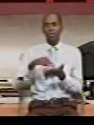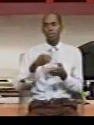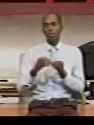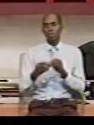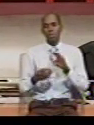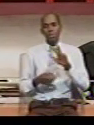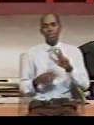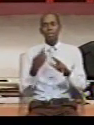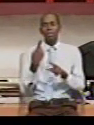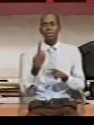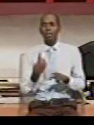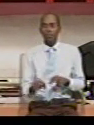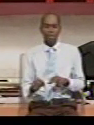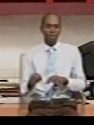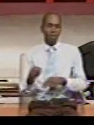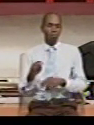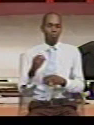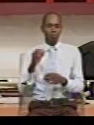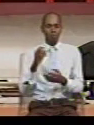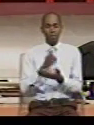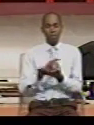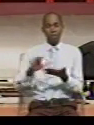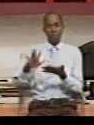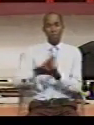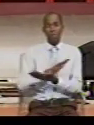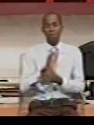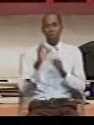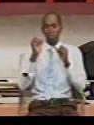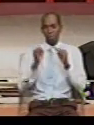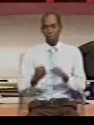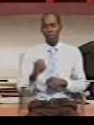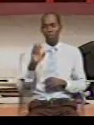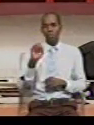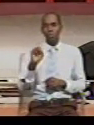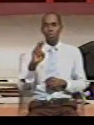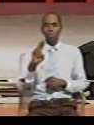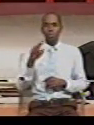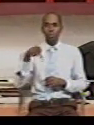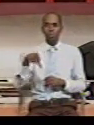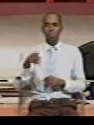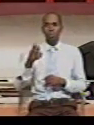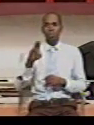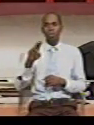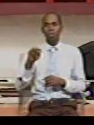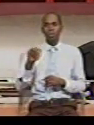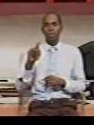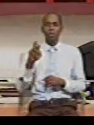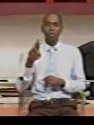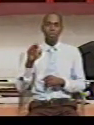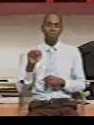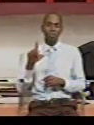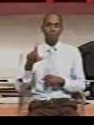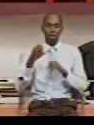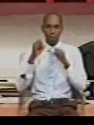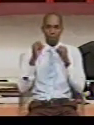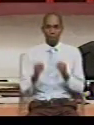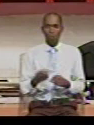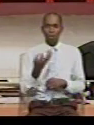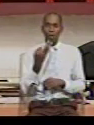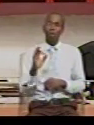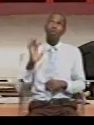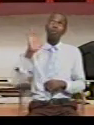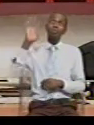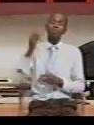the supernatural power of his resurrection. When you come to the end of the